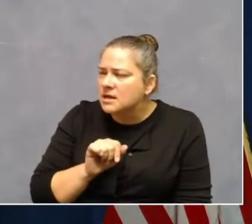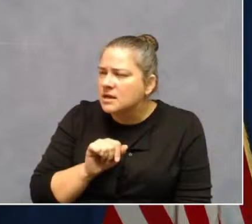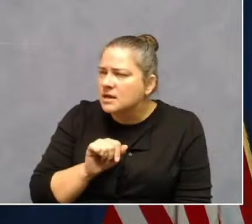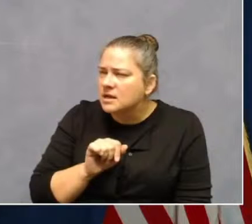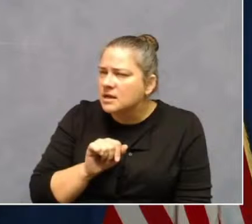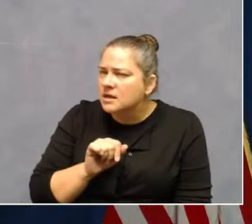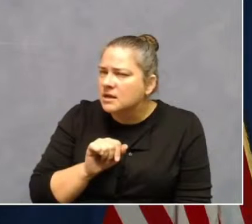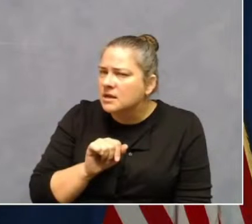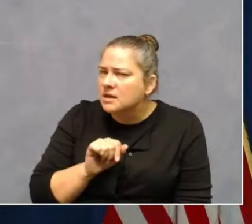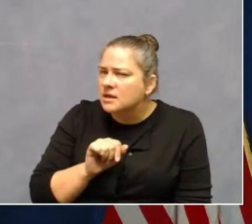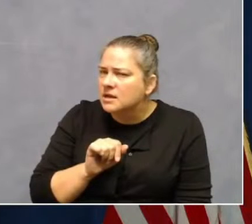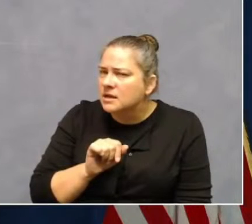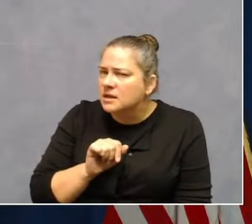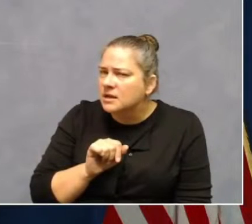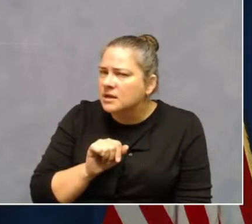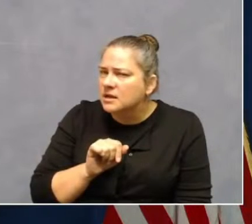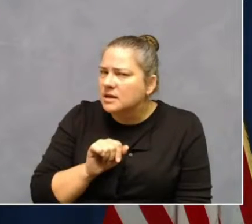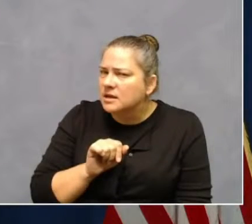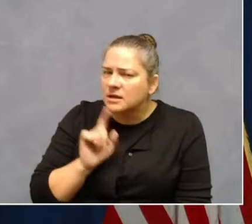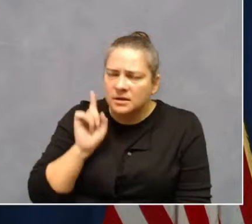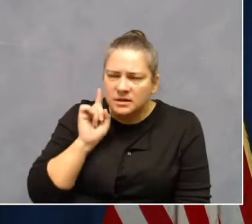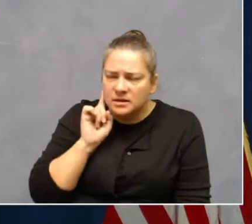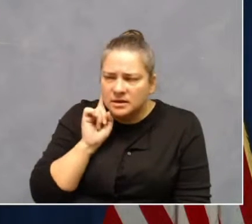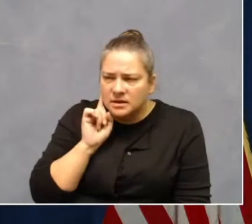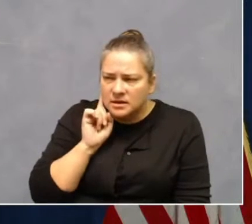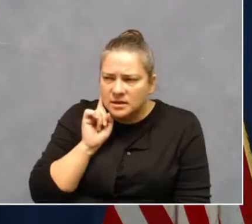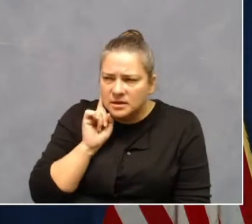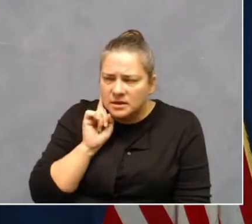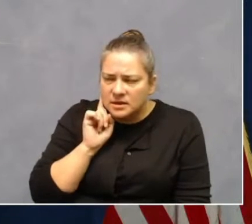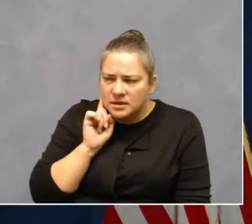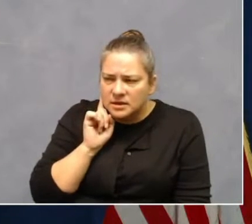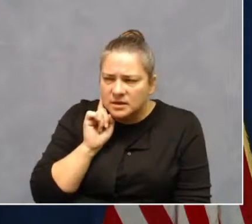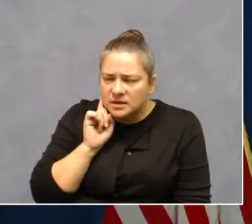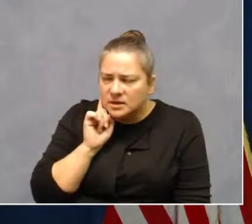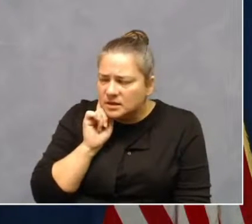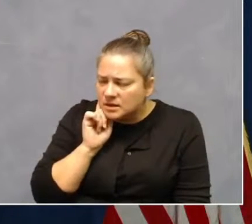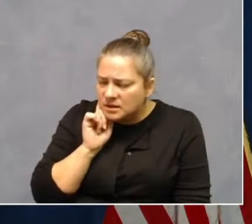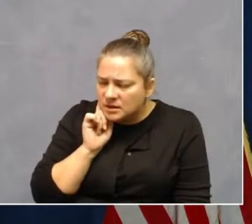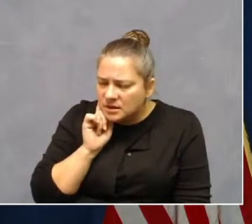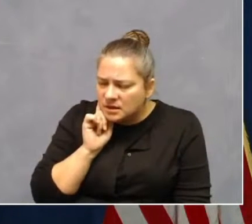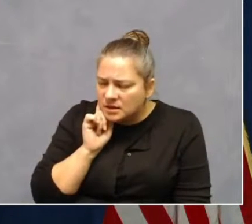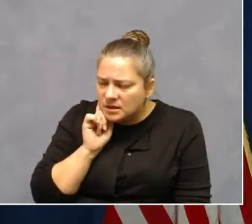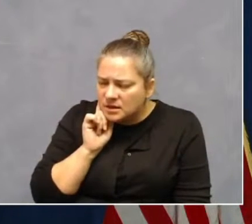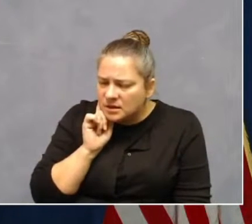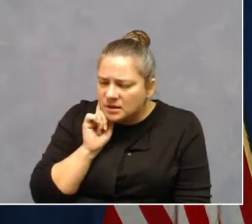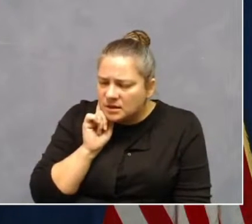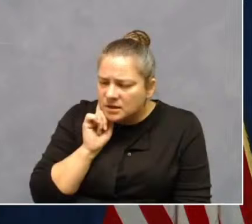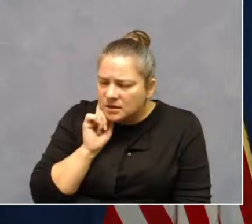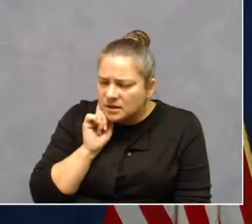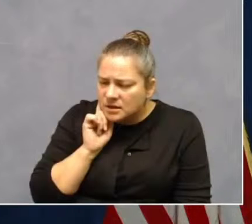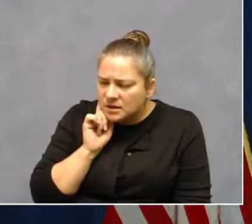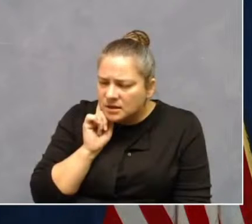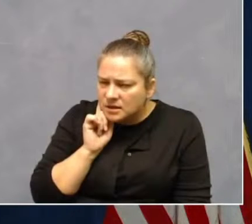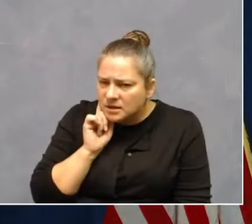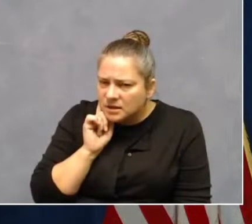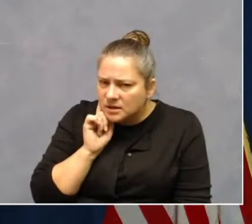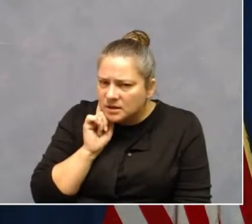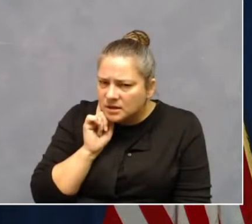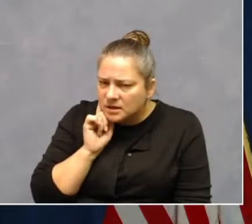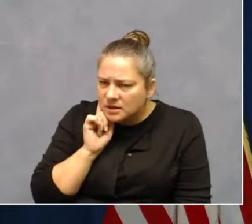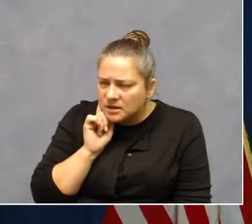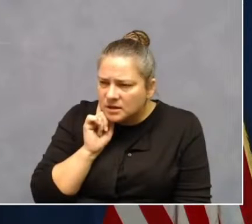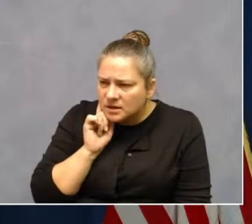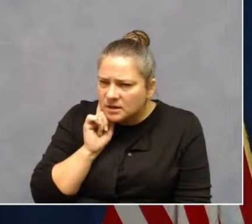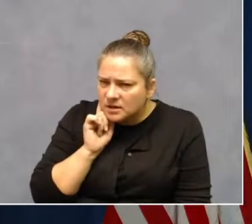through with hospitals, where is that at, and where do you see, maybe more troubling situations in Kentucky in terms of